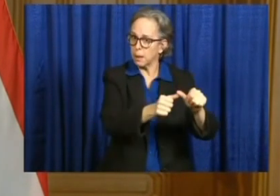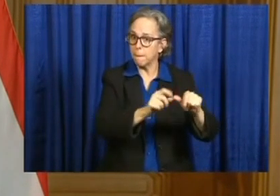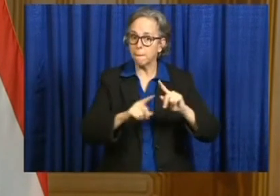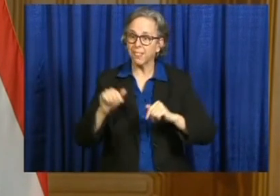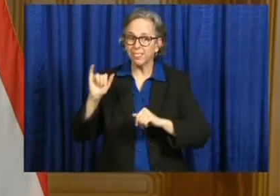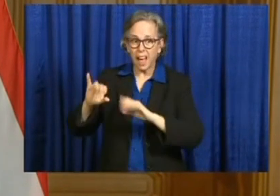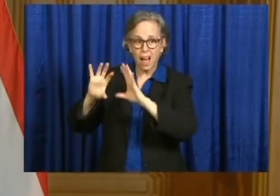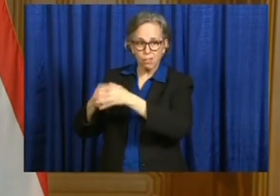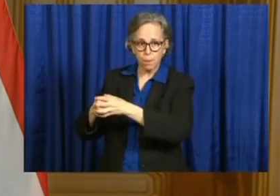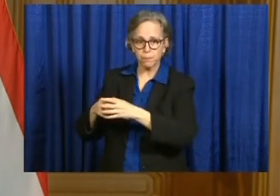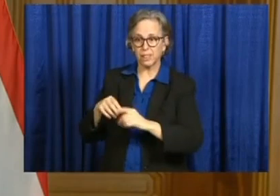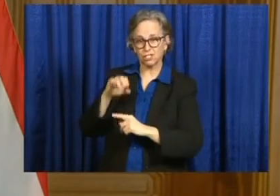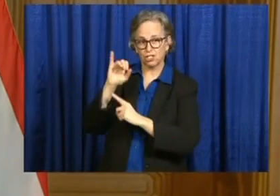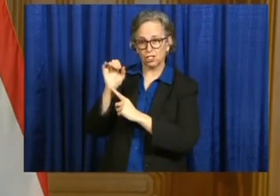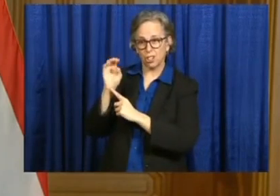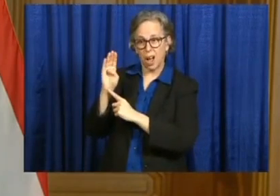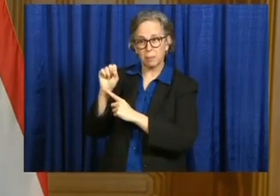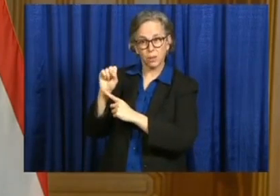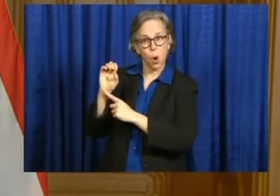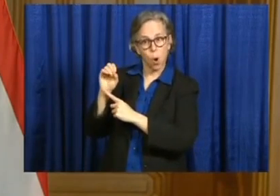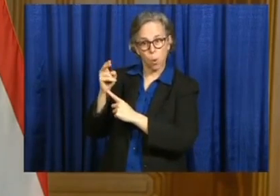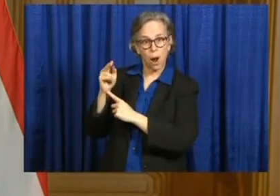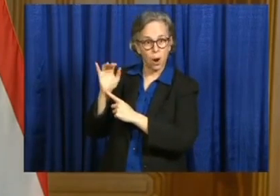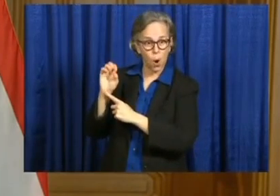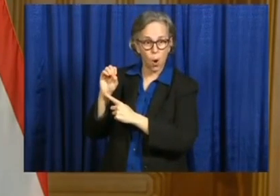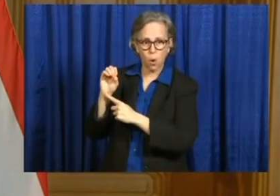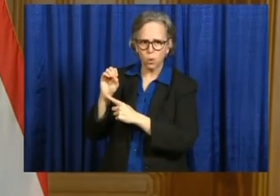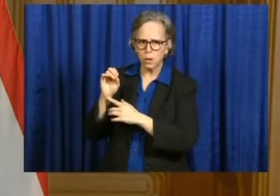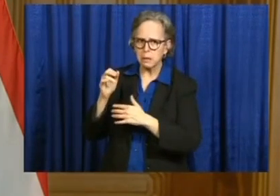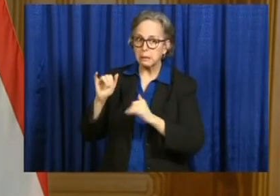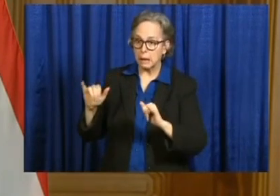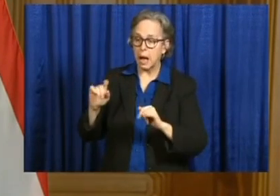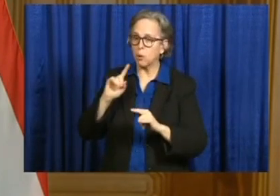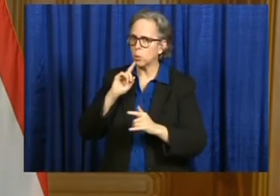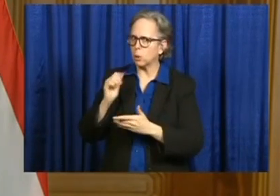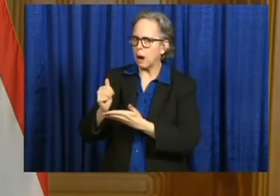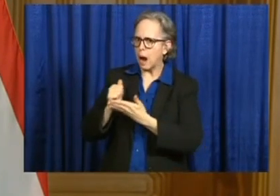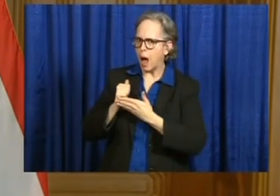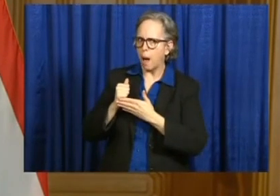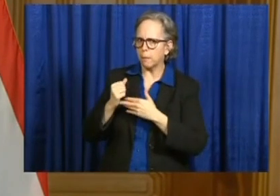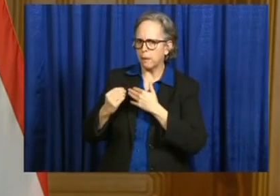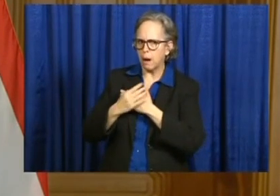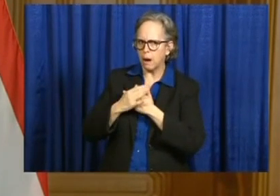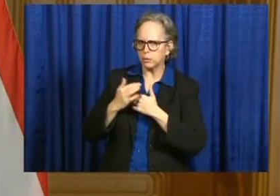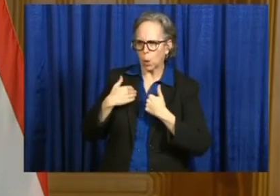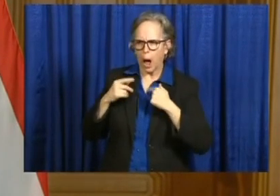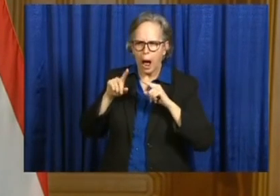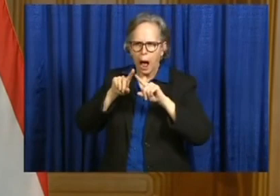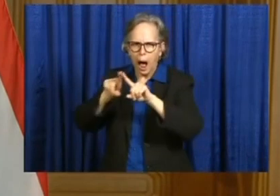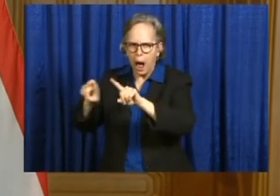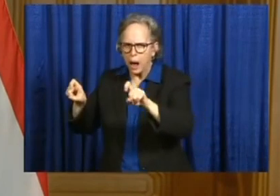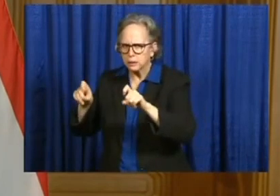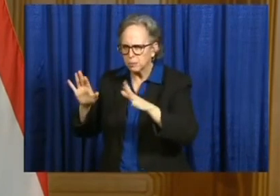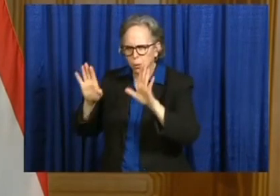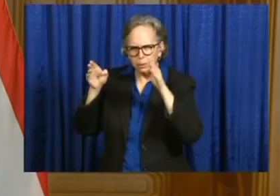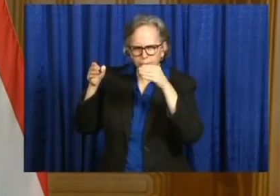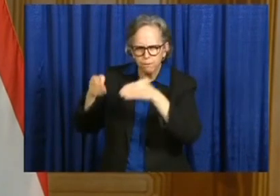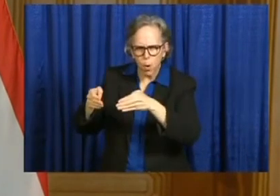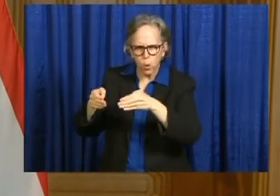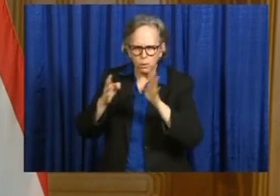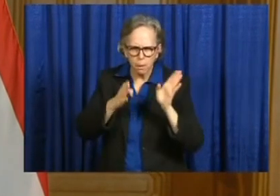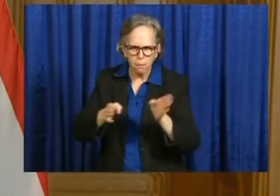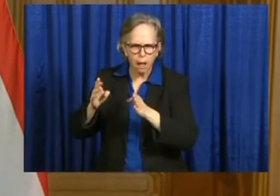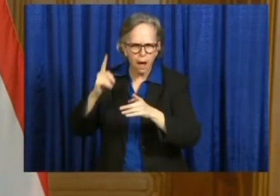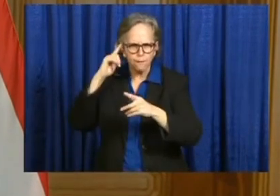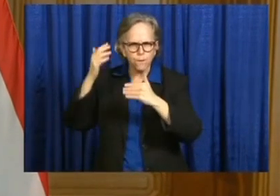board to really focus on that. J.P. Nassif, who heads it up, Bob Smith, who's